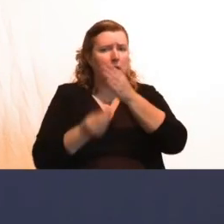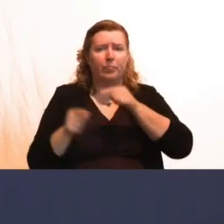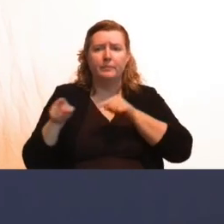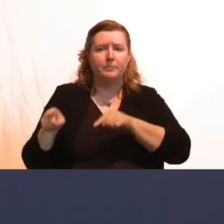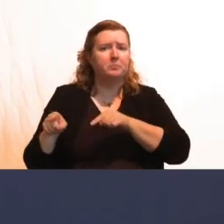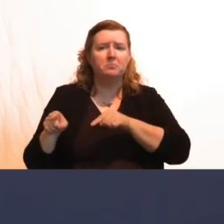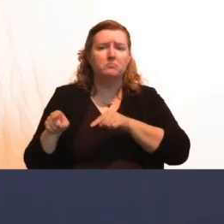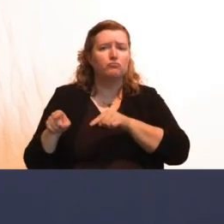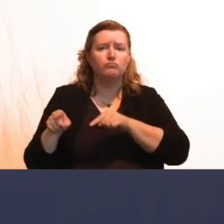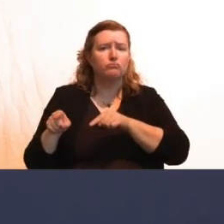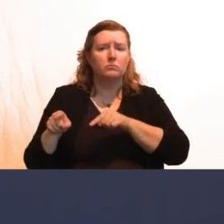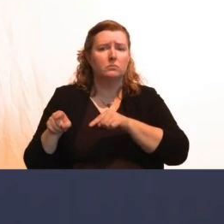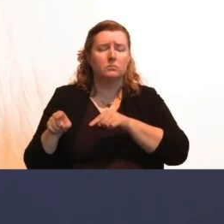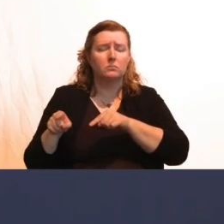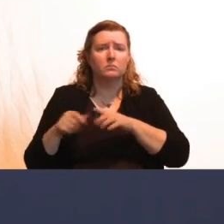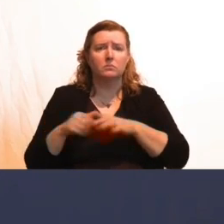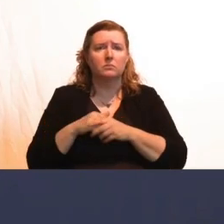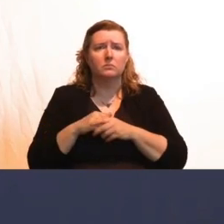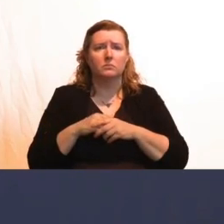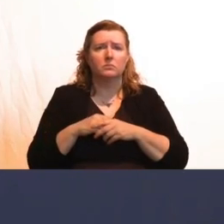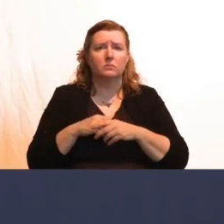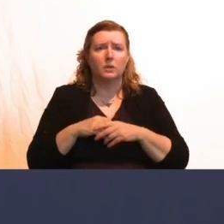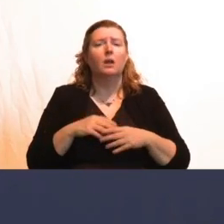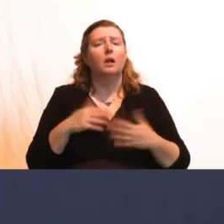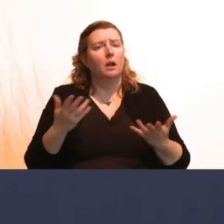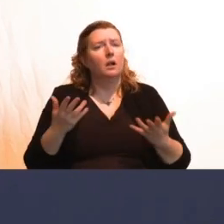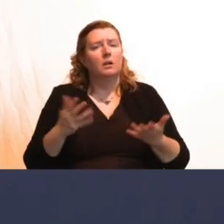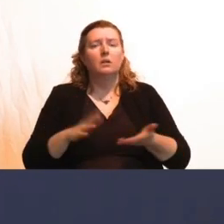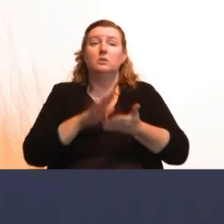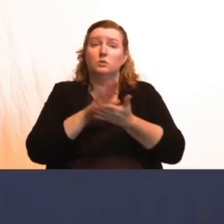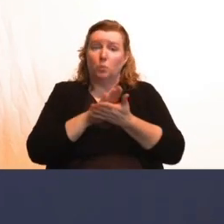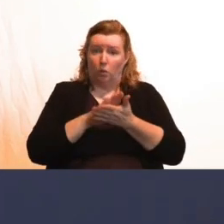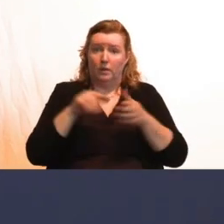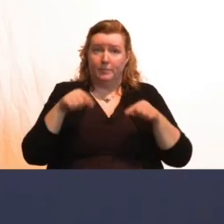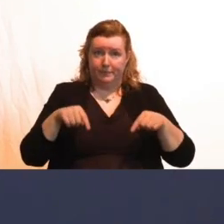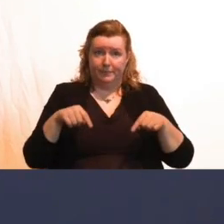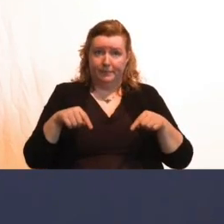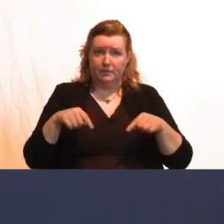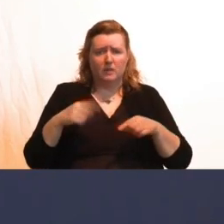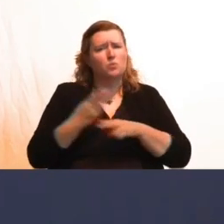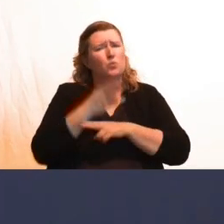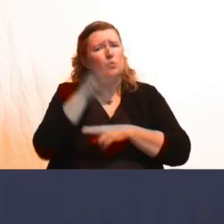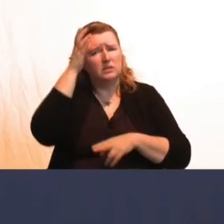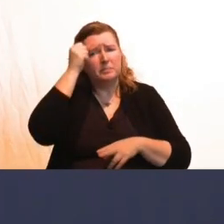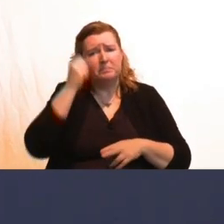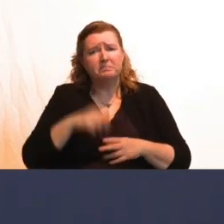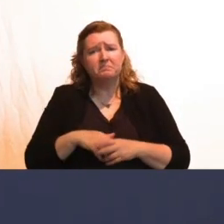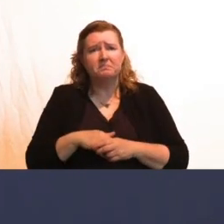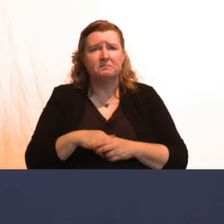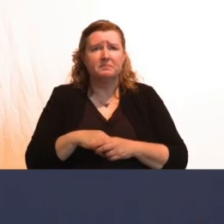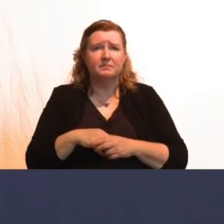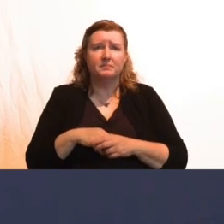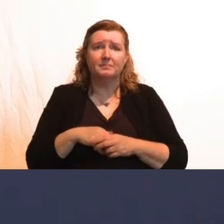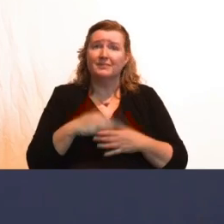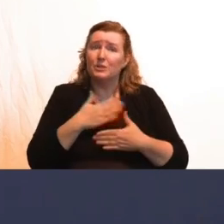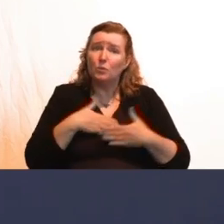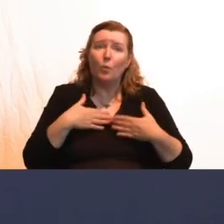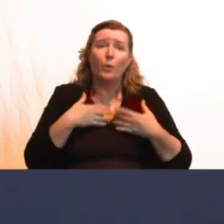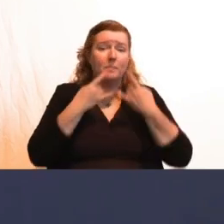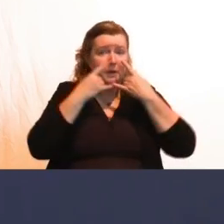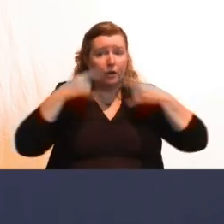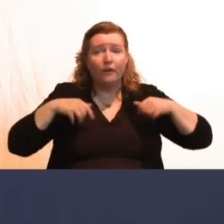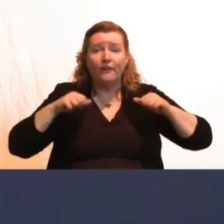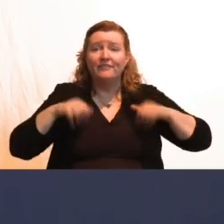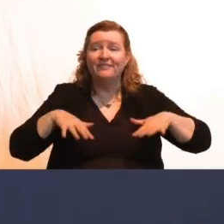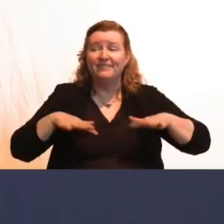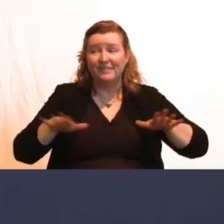use common sense, enjoy the fact the mask isn't on the kids and the educator's face. Make sure you're keeping an